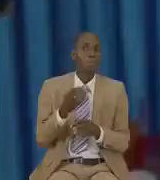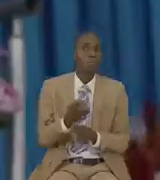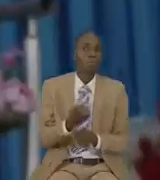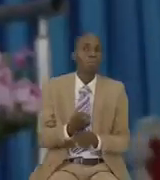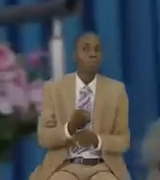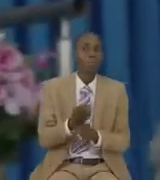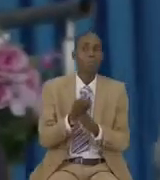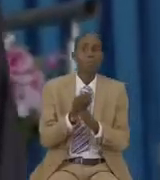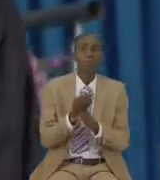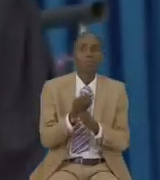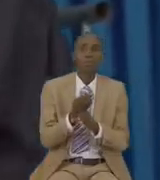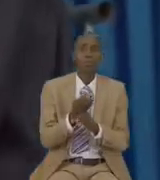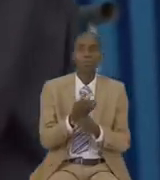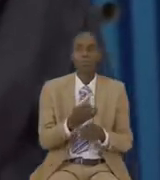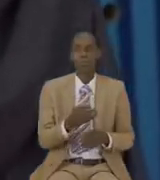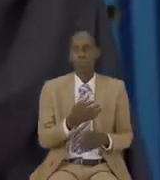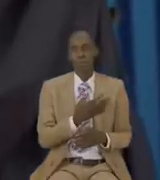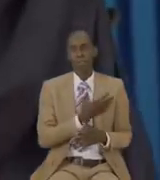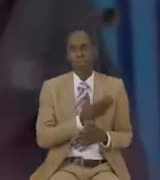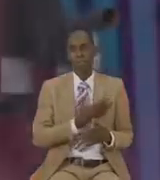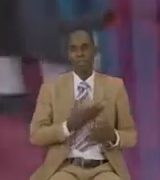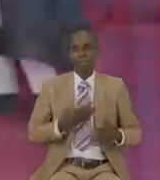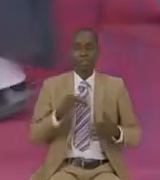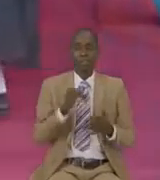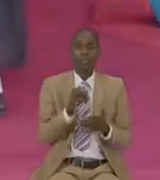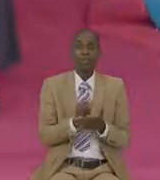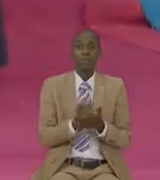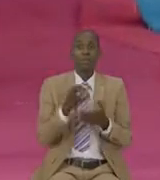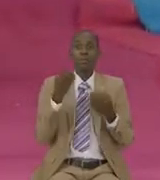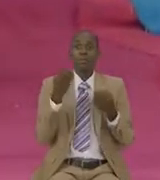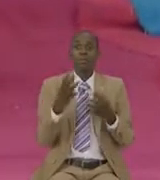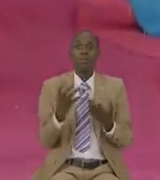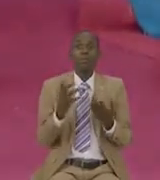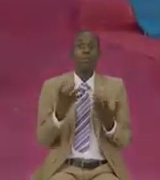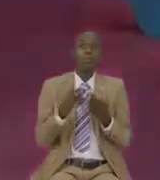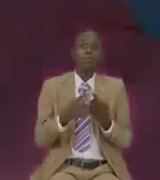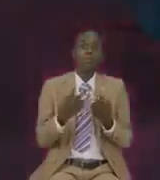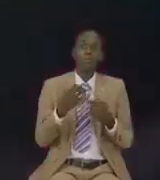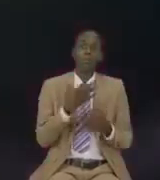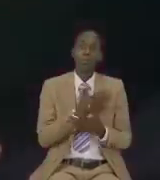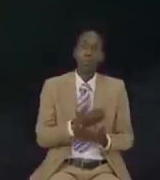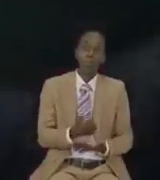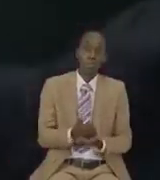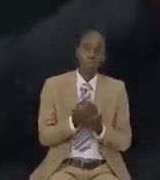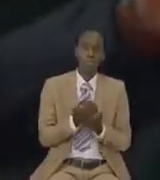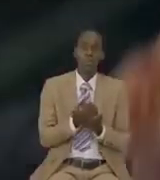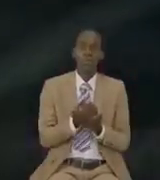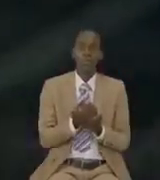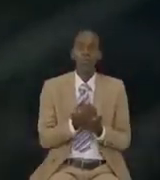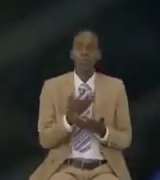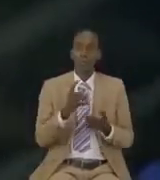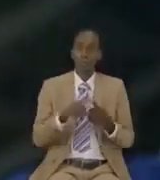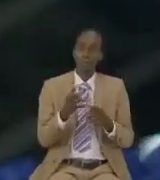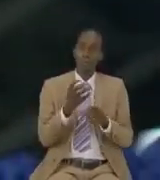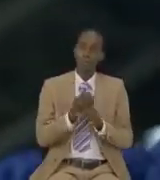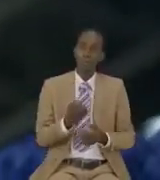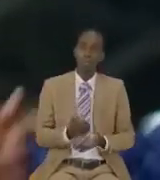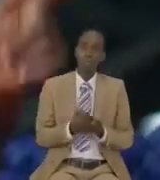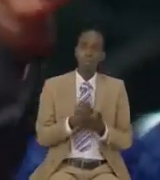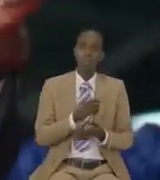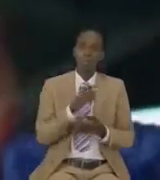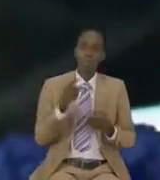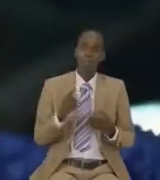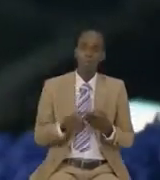pay the sacrifice for help. Not in this age. Maybe in the age to come. Please help. Neil, you only get help when the cause sustained